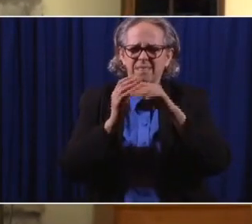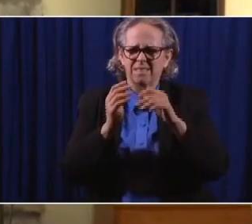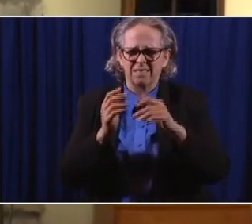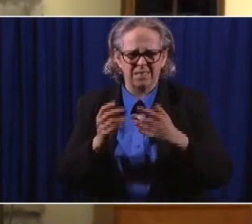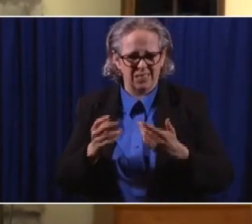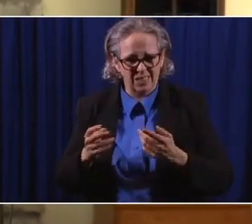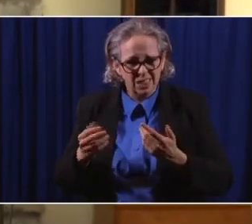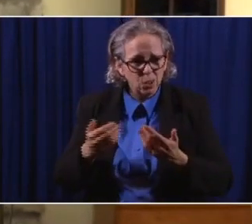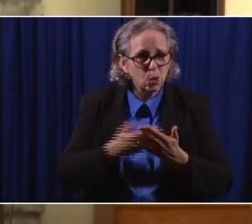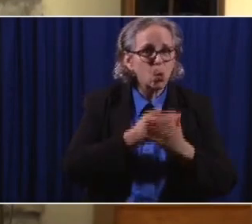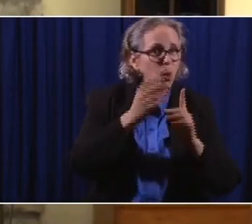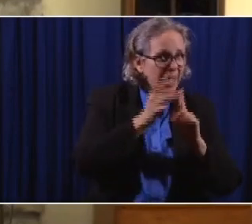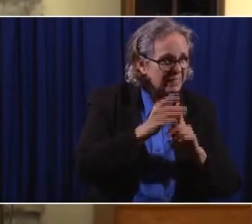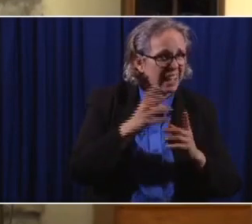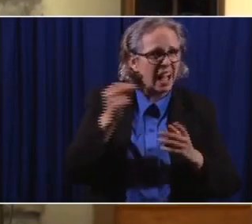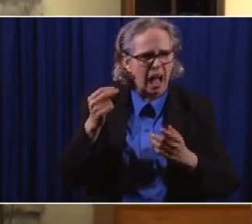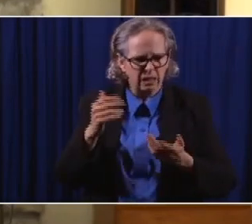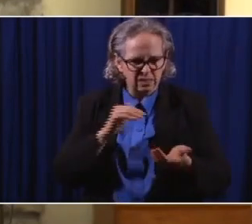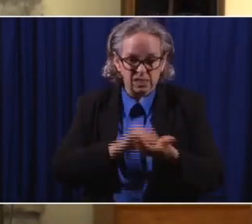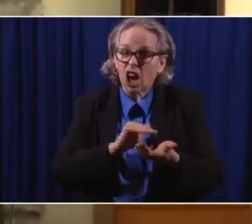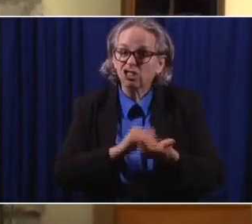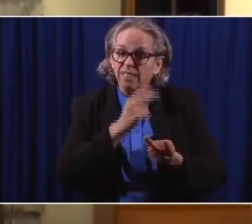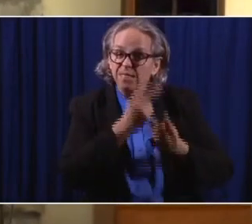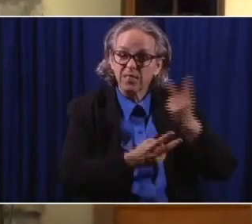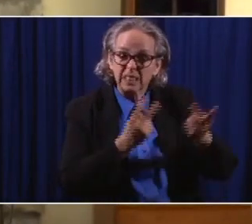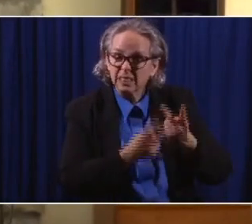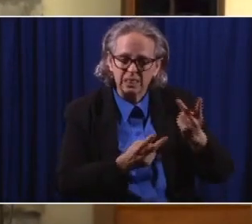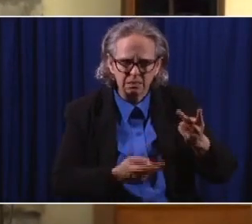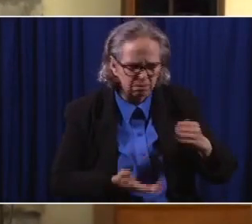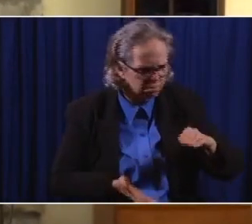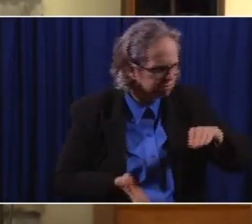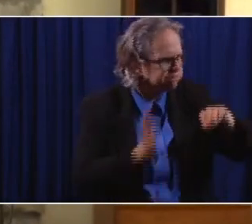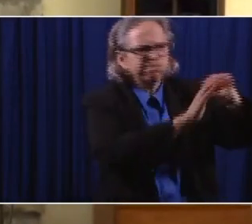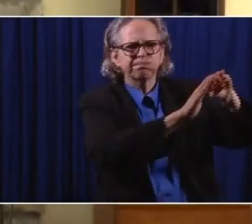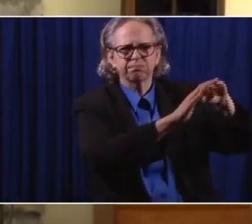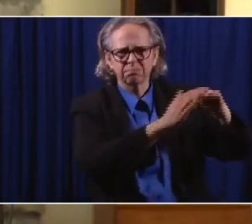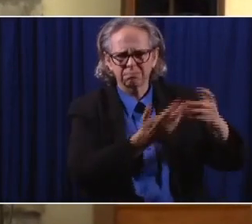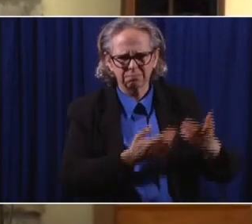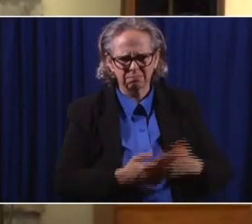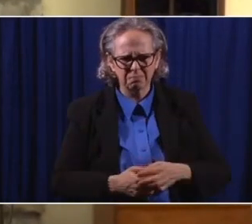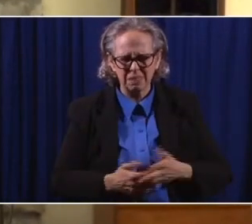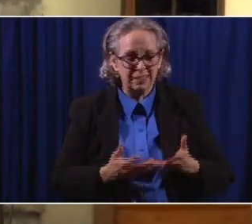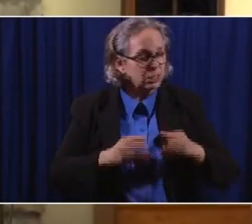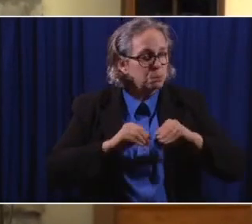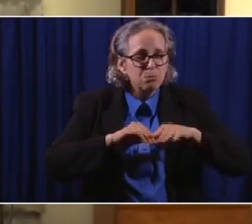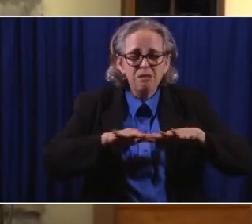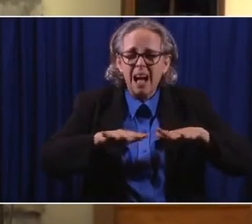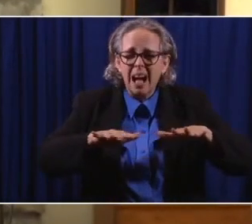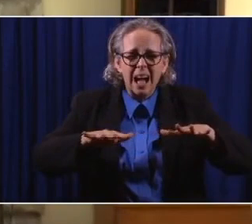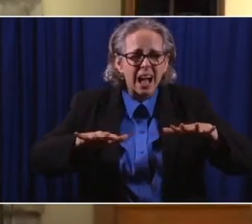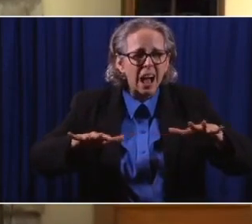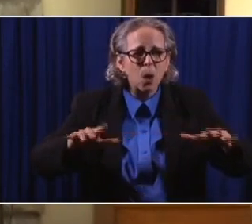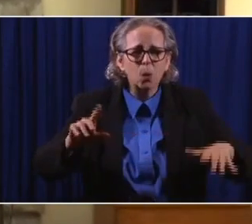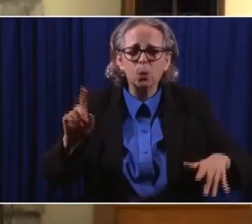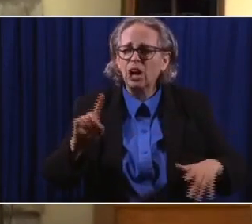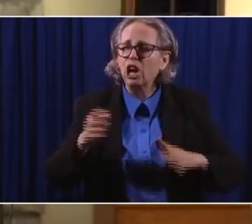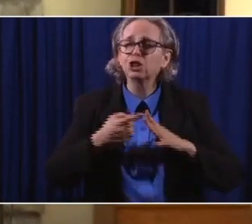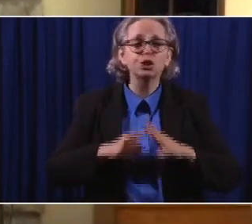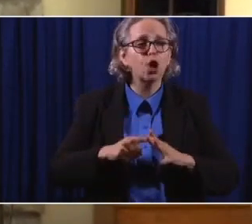increase in outpatient visits. Local health department officials report that much of the spread in the community is generating from family